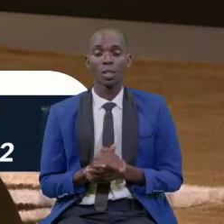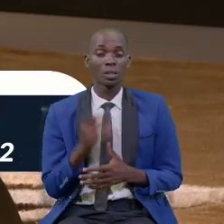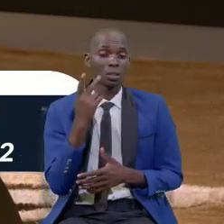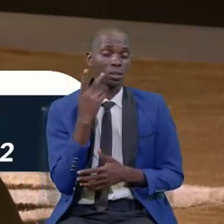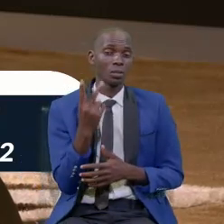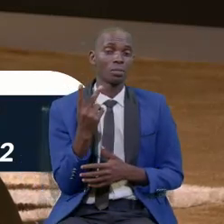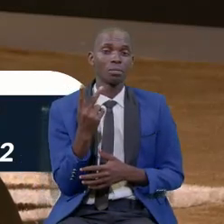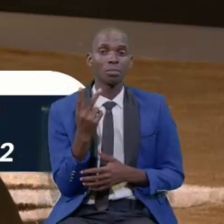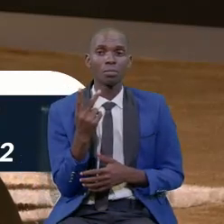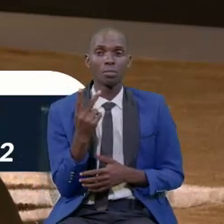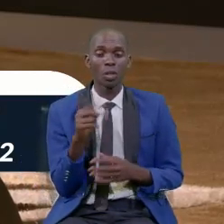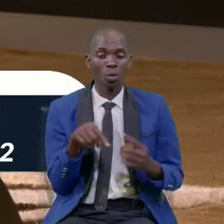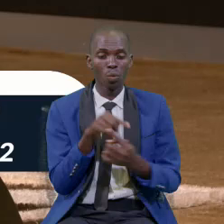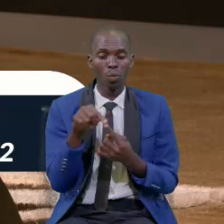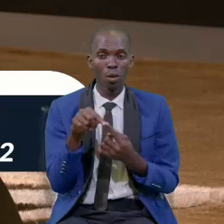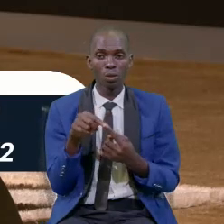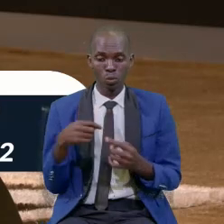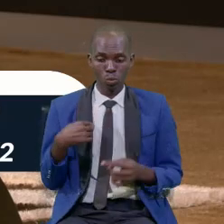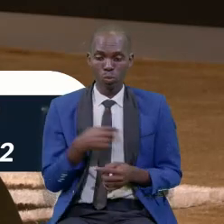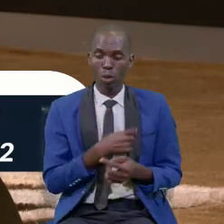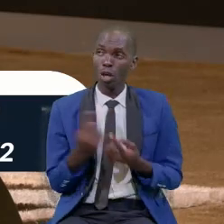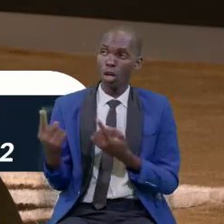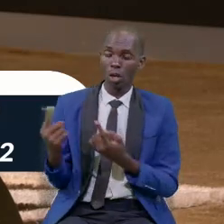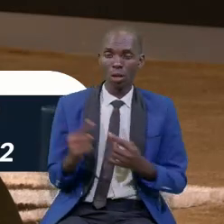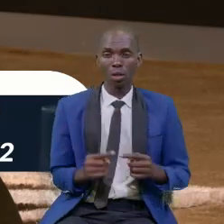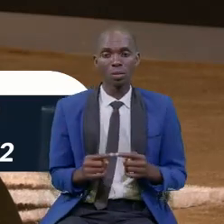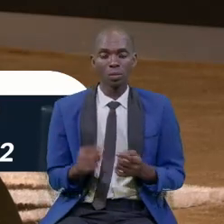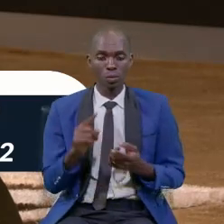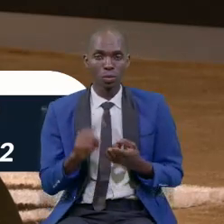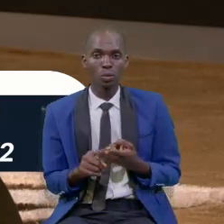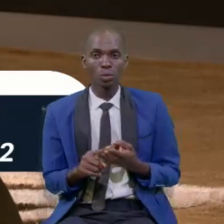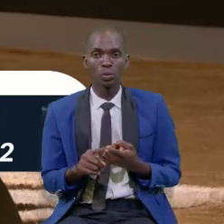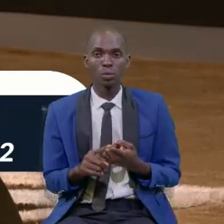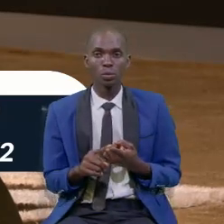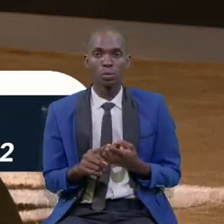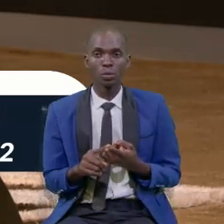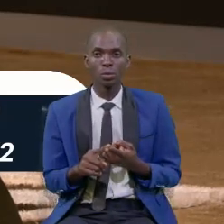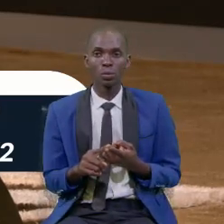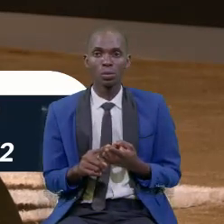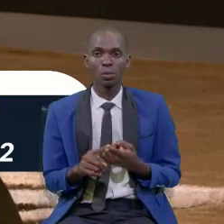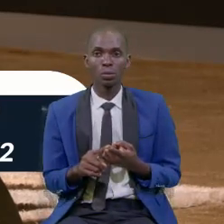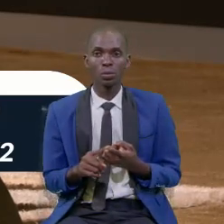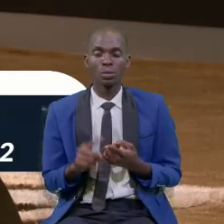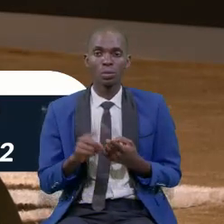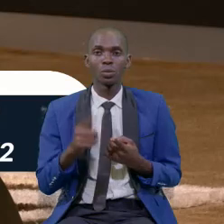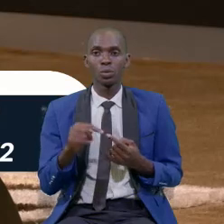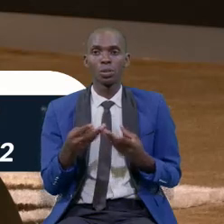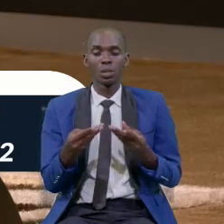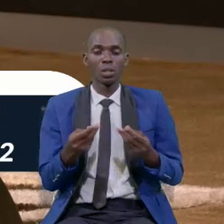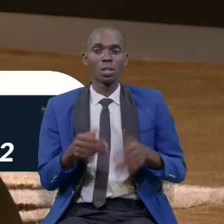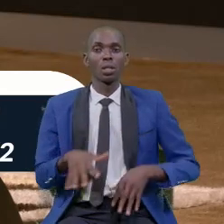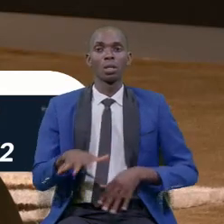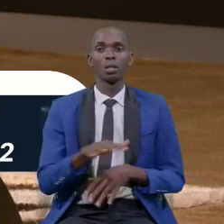"Behold, when we come unto thee, unto the land,